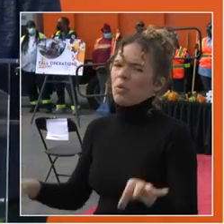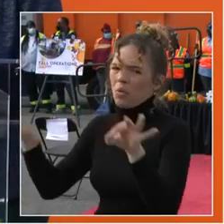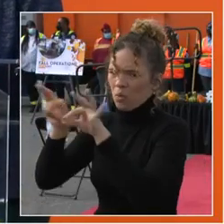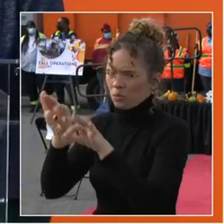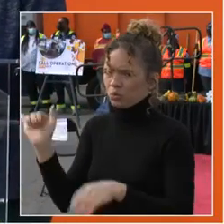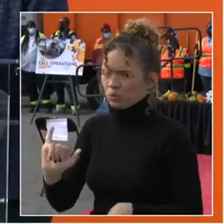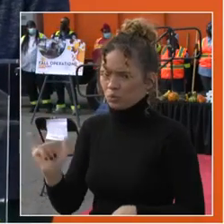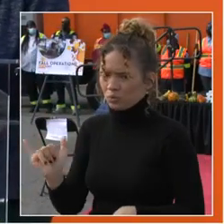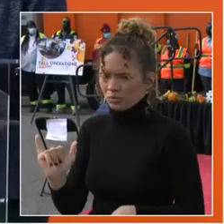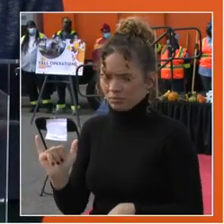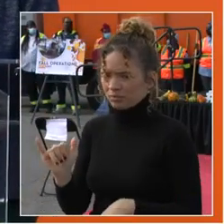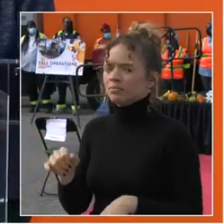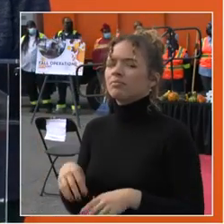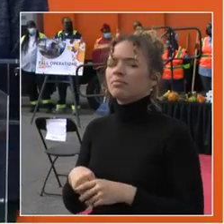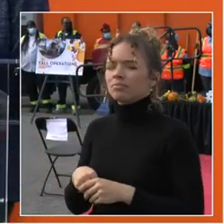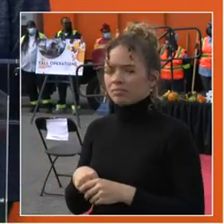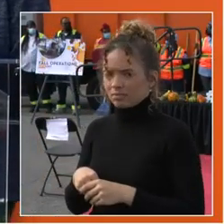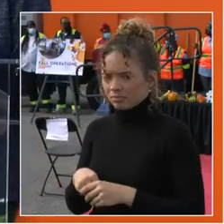do in the city from our